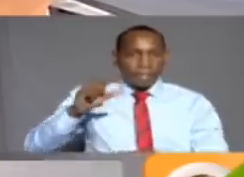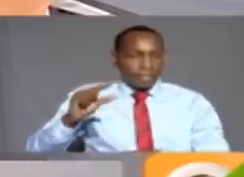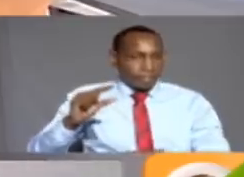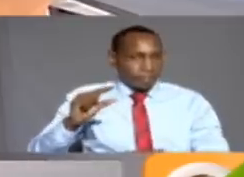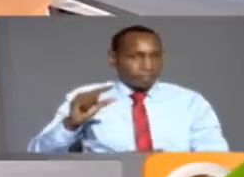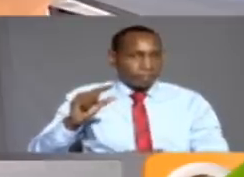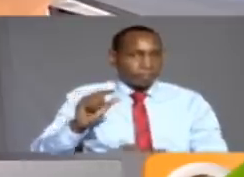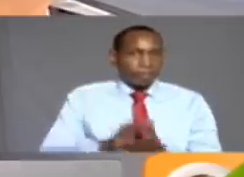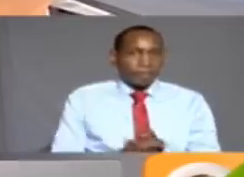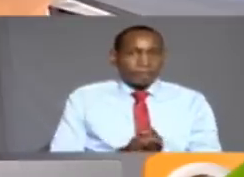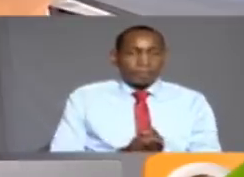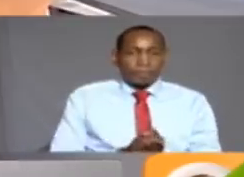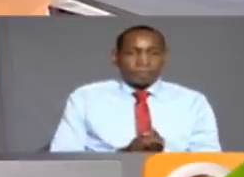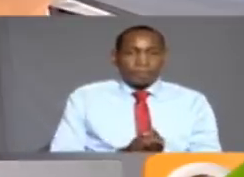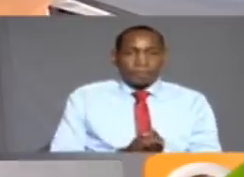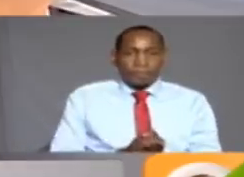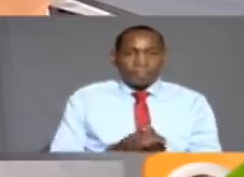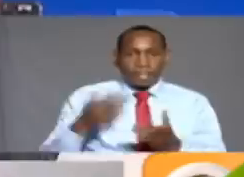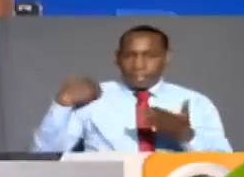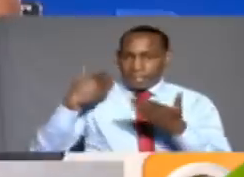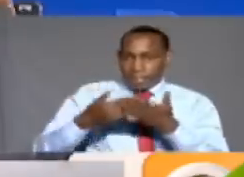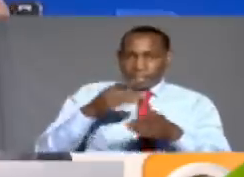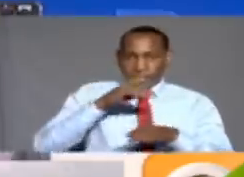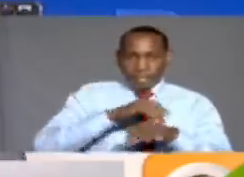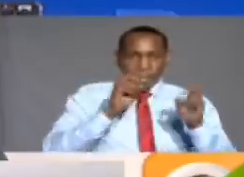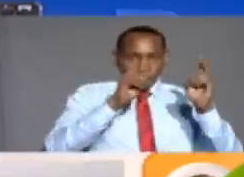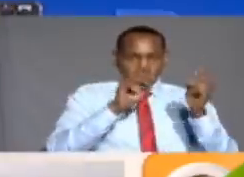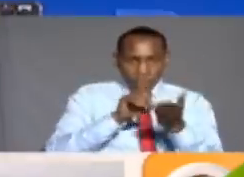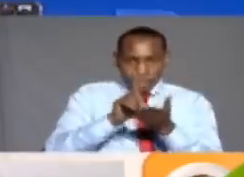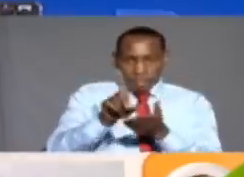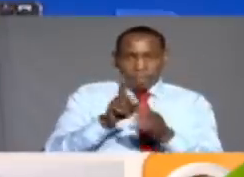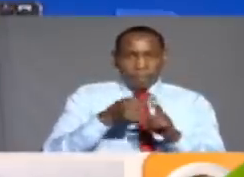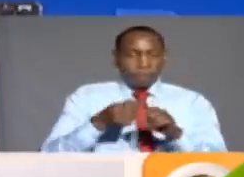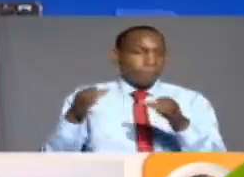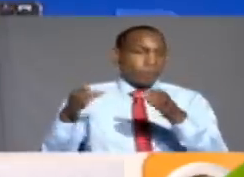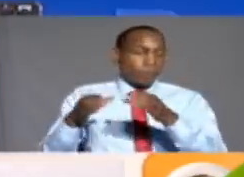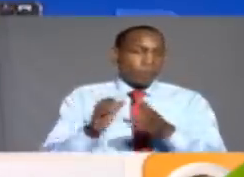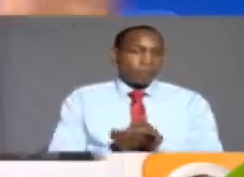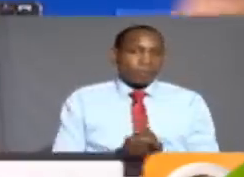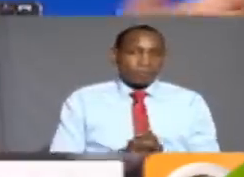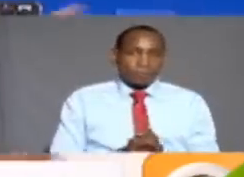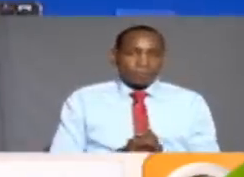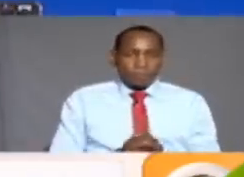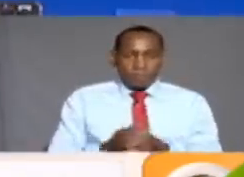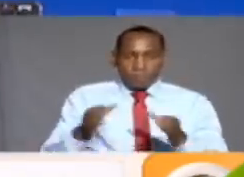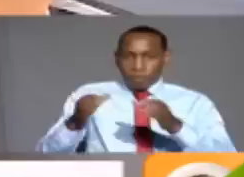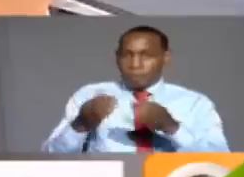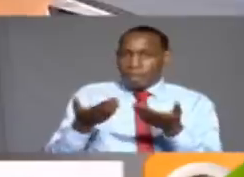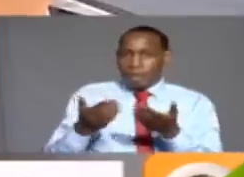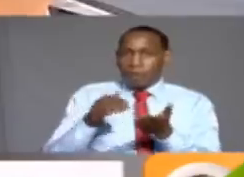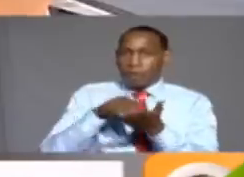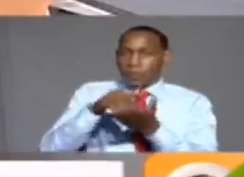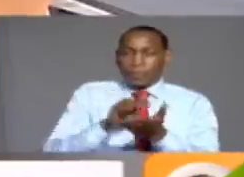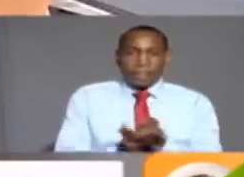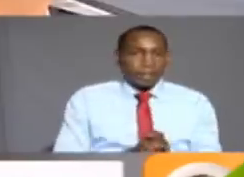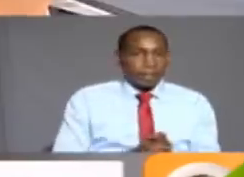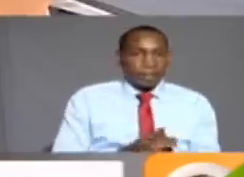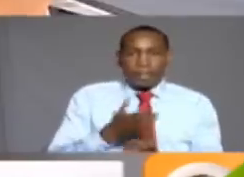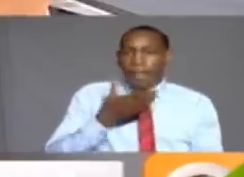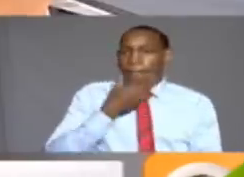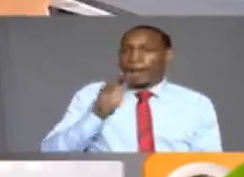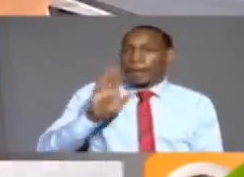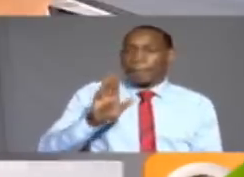How come you've never held a neck meeting or a PG since they quote-unquote chased me from the party? The party's in shambles. He was unruly. He